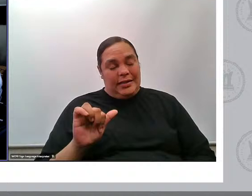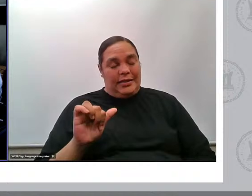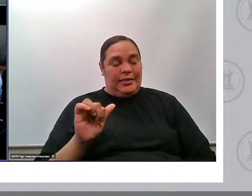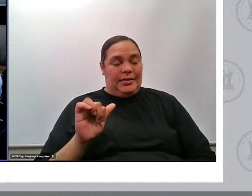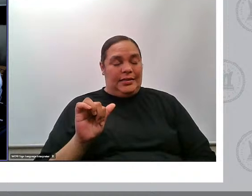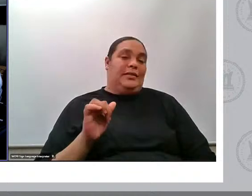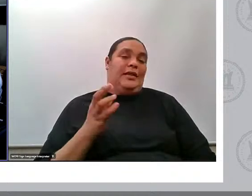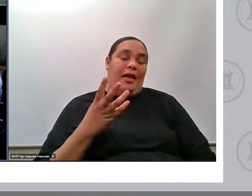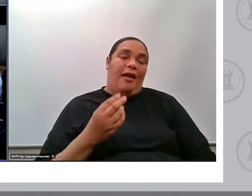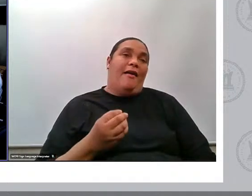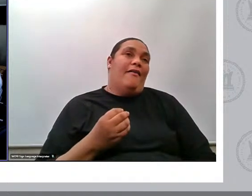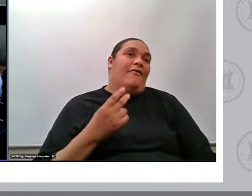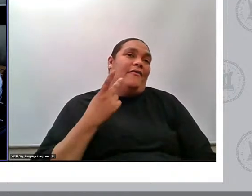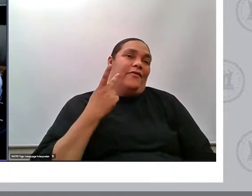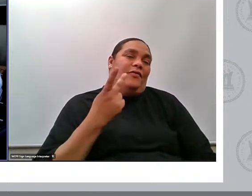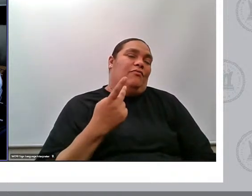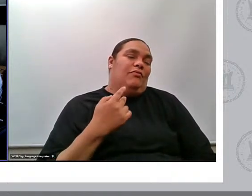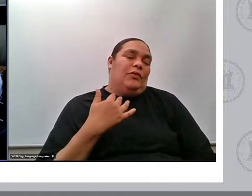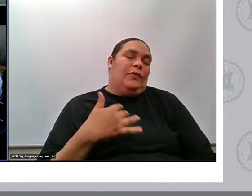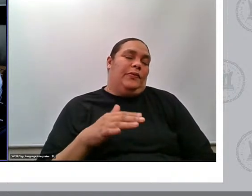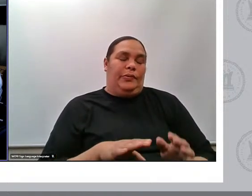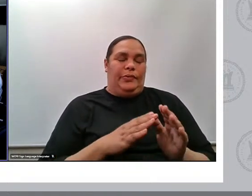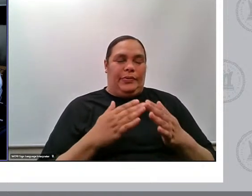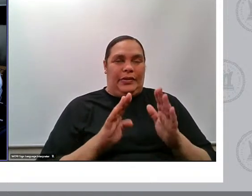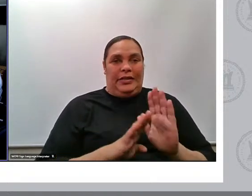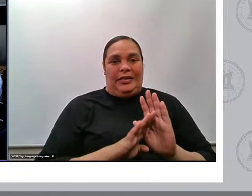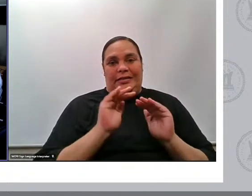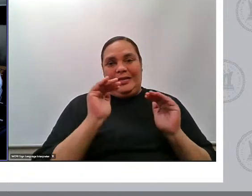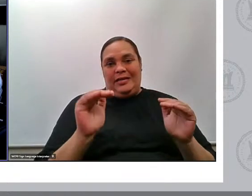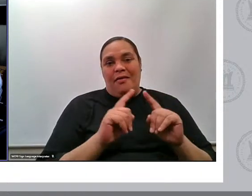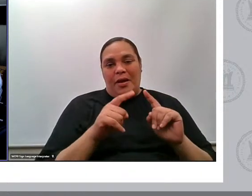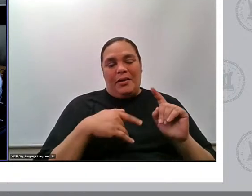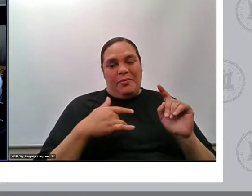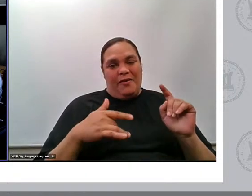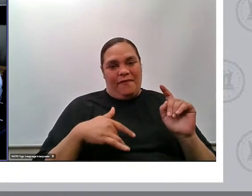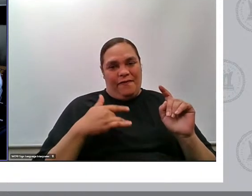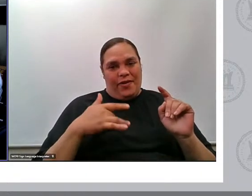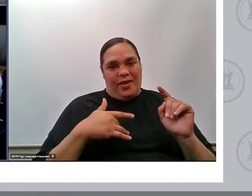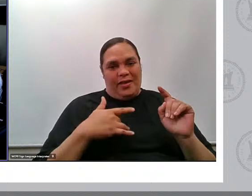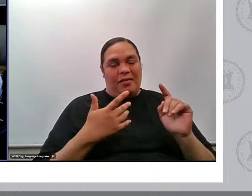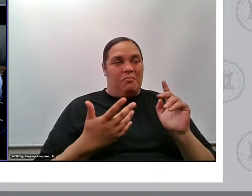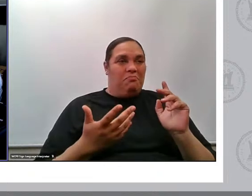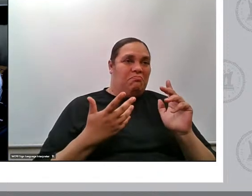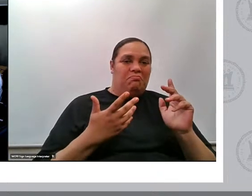does seem excessive, but I do feel that it would be